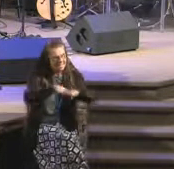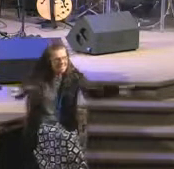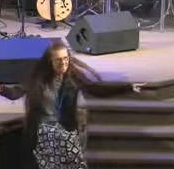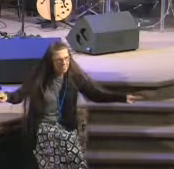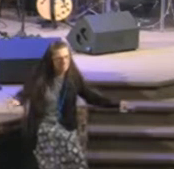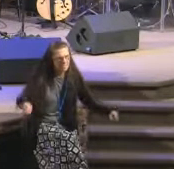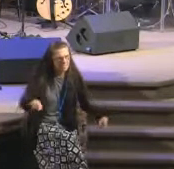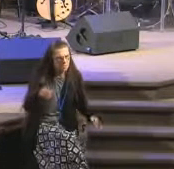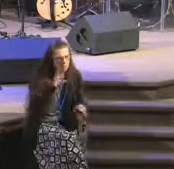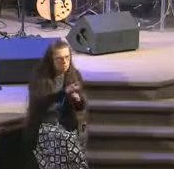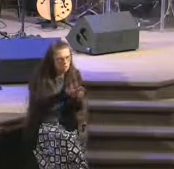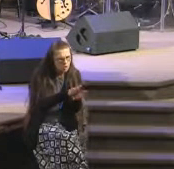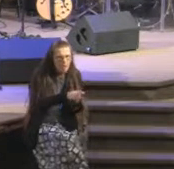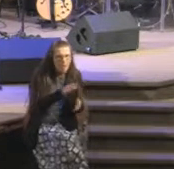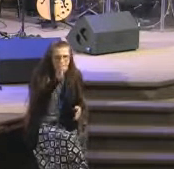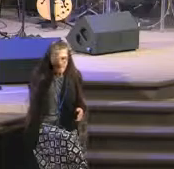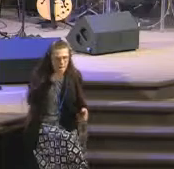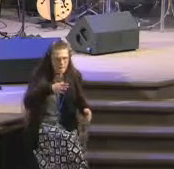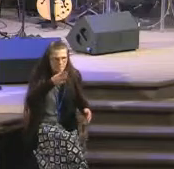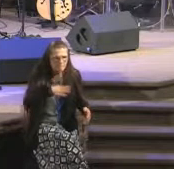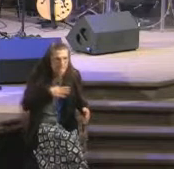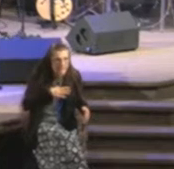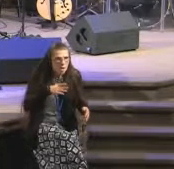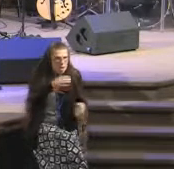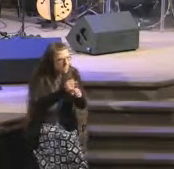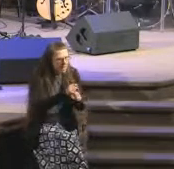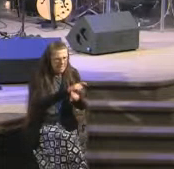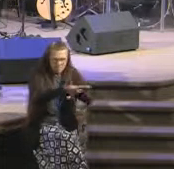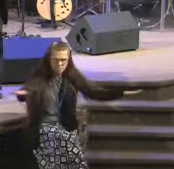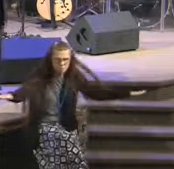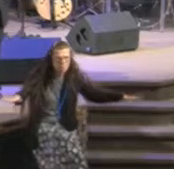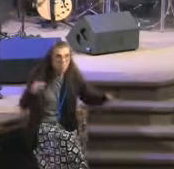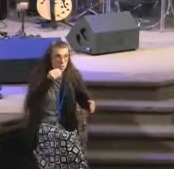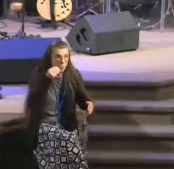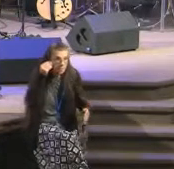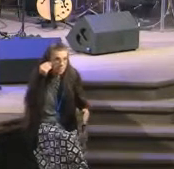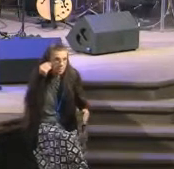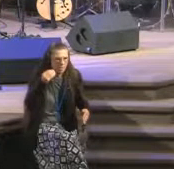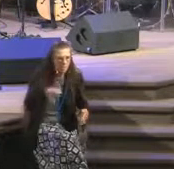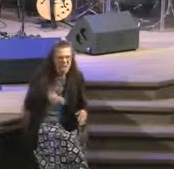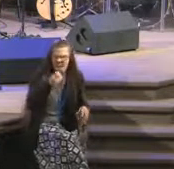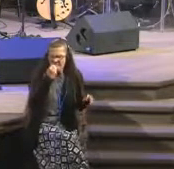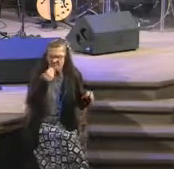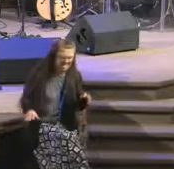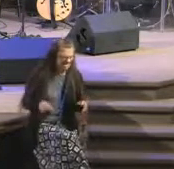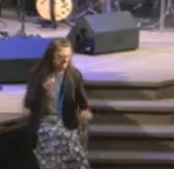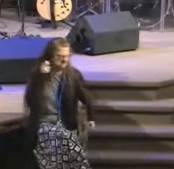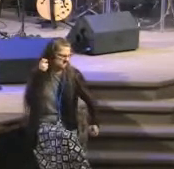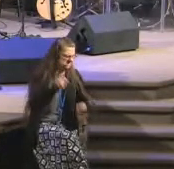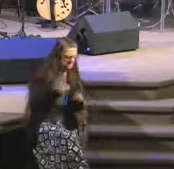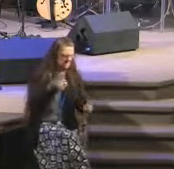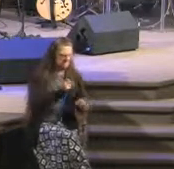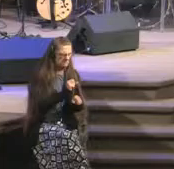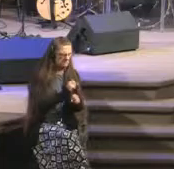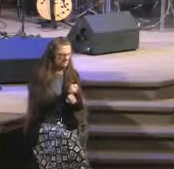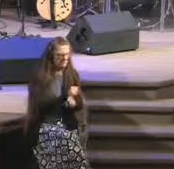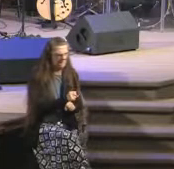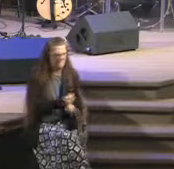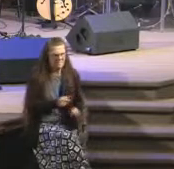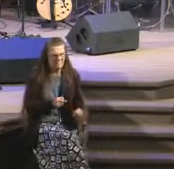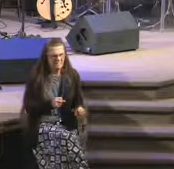you can make a difference in your family. You can make a difference in your workplace. Why, I hate my job. The most hellish people work here.